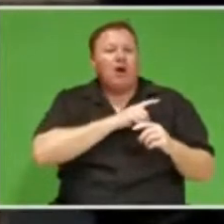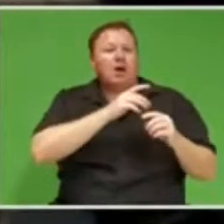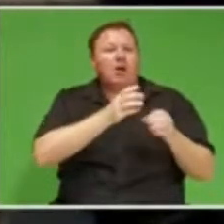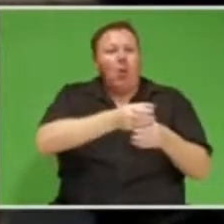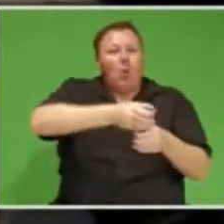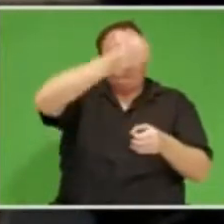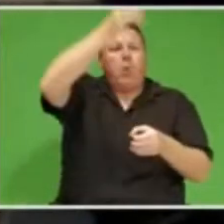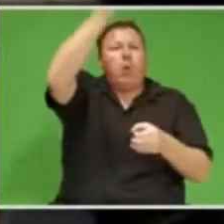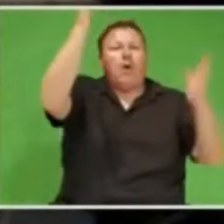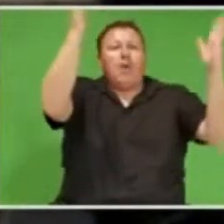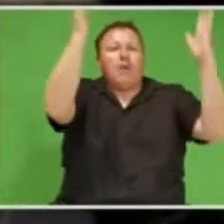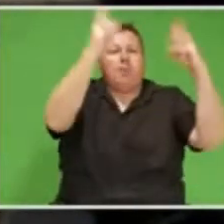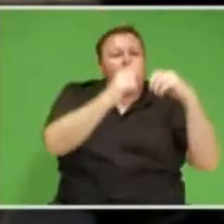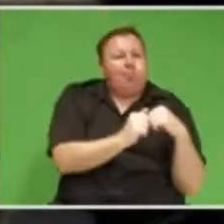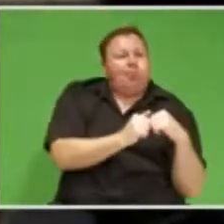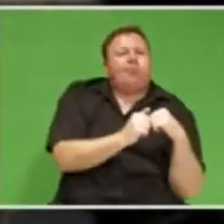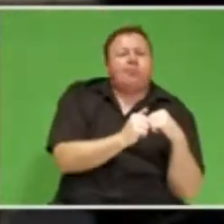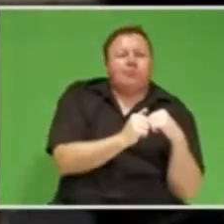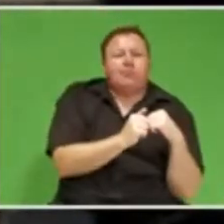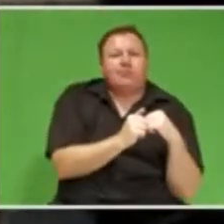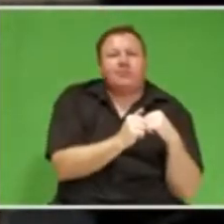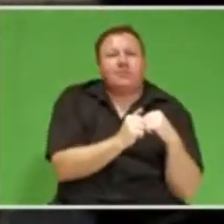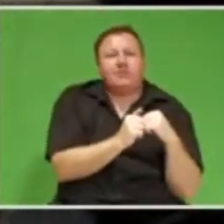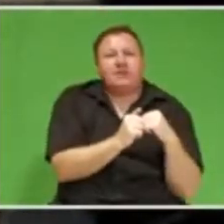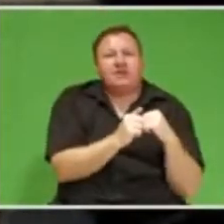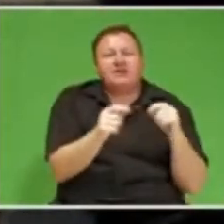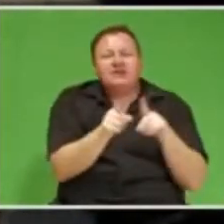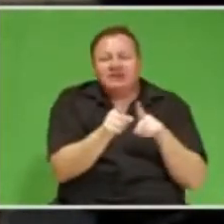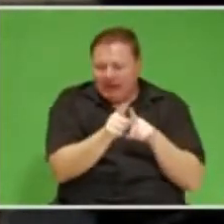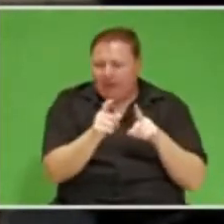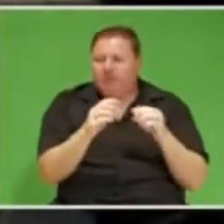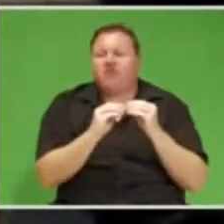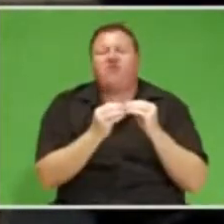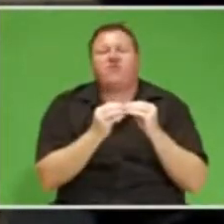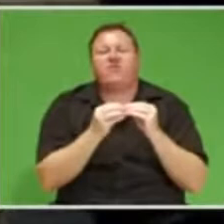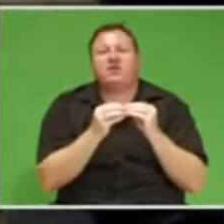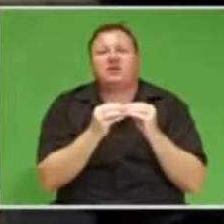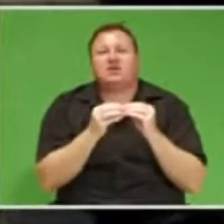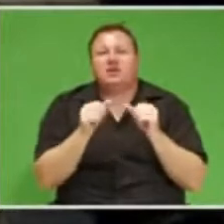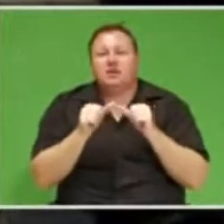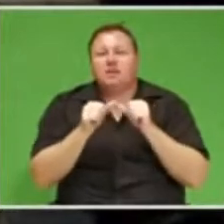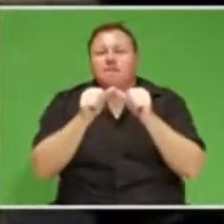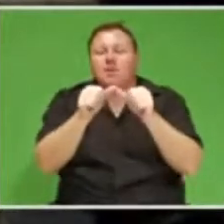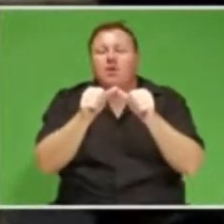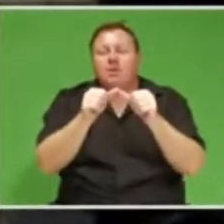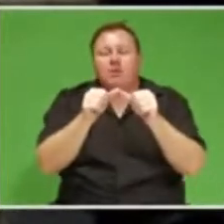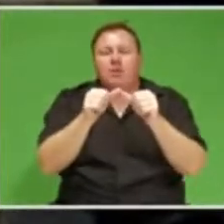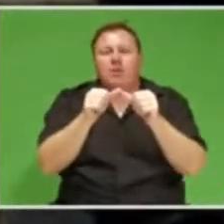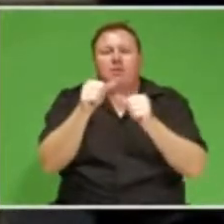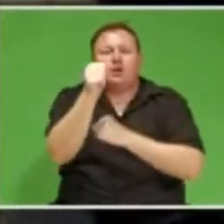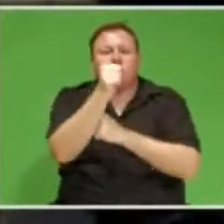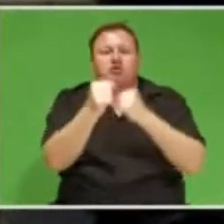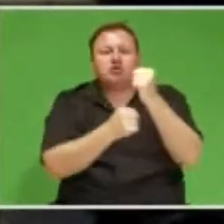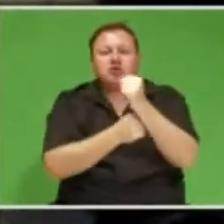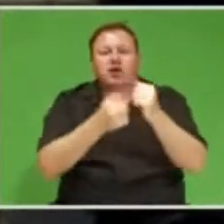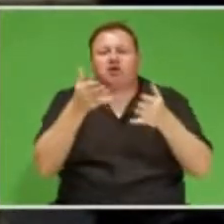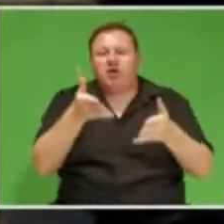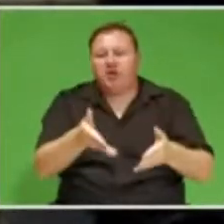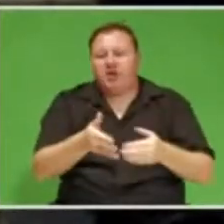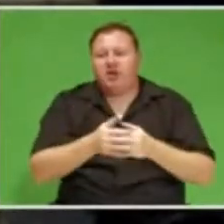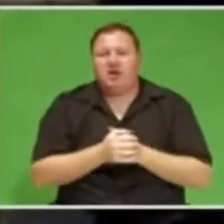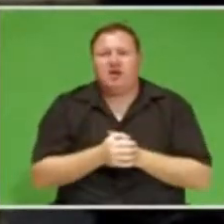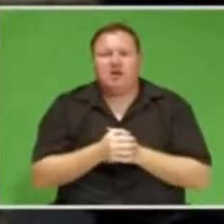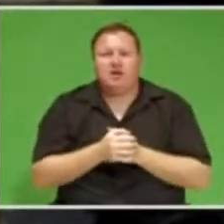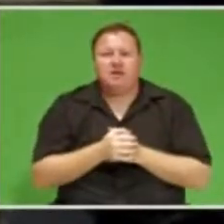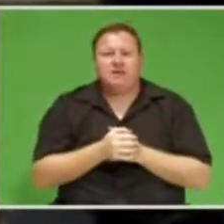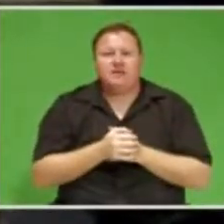flue last year, while simultaneously repairing the permanent structure. We are